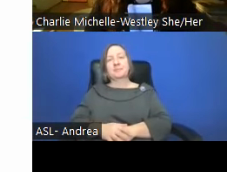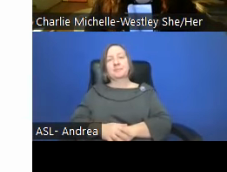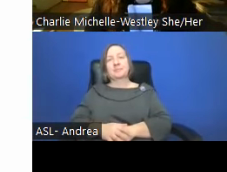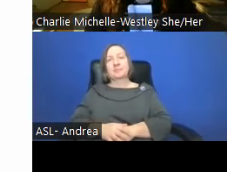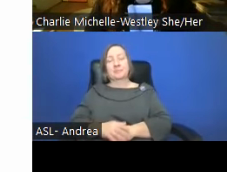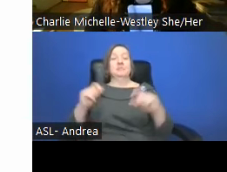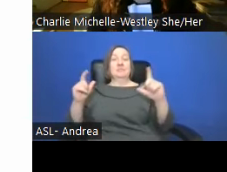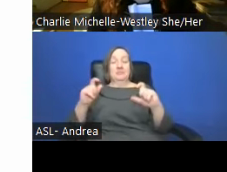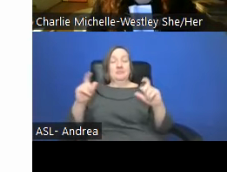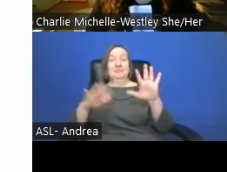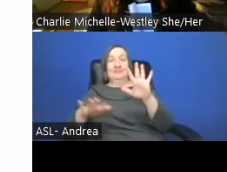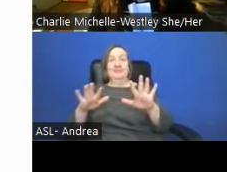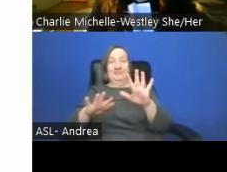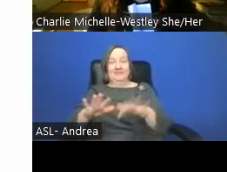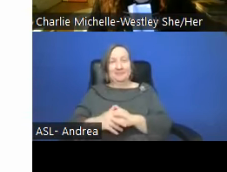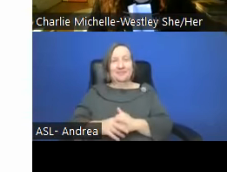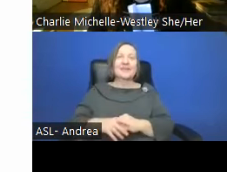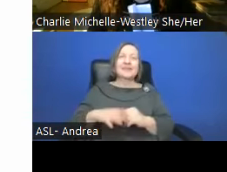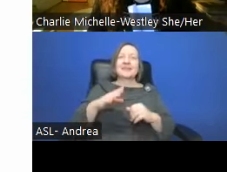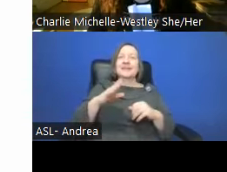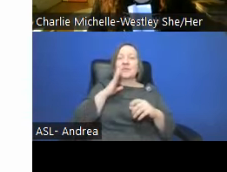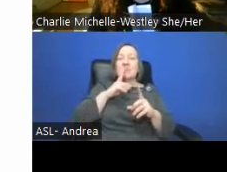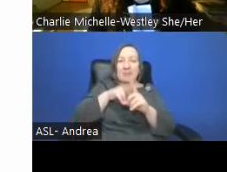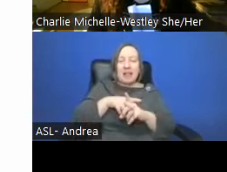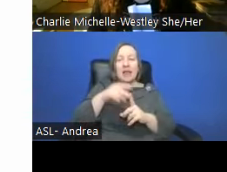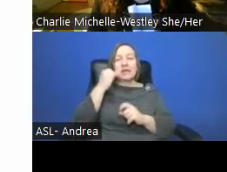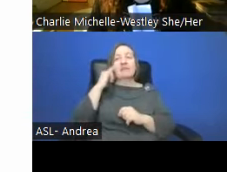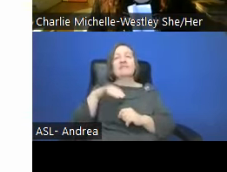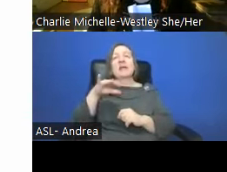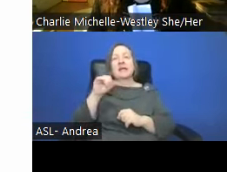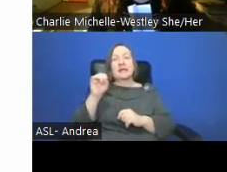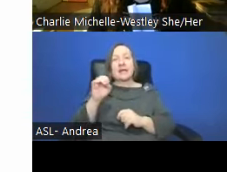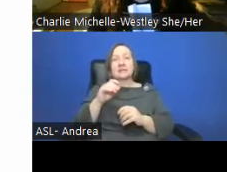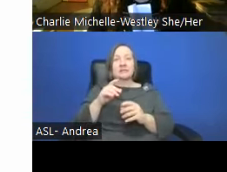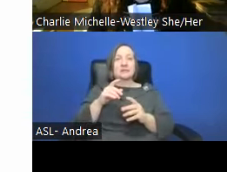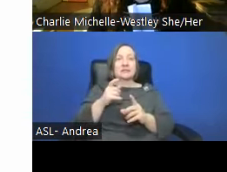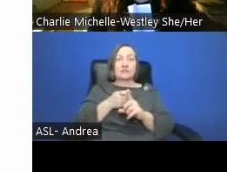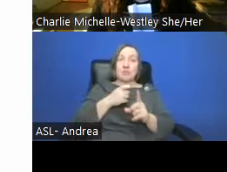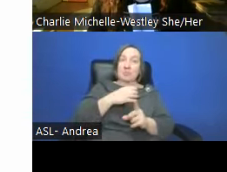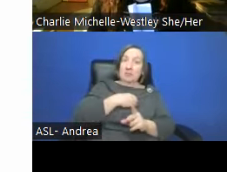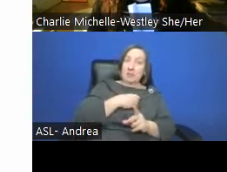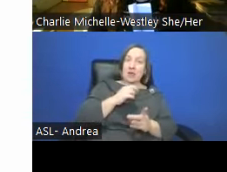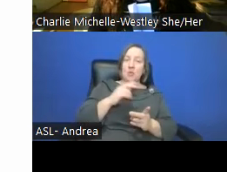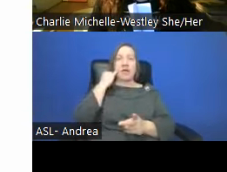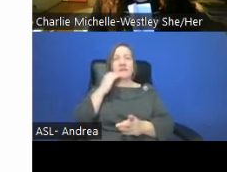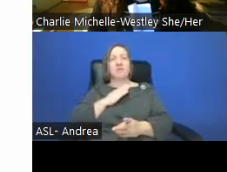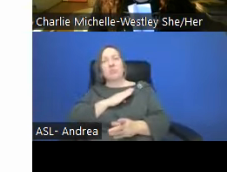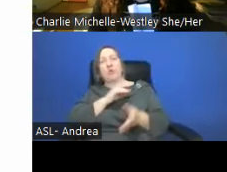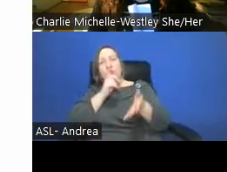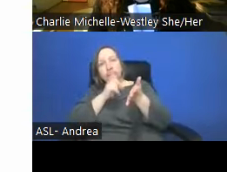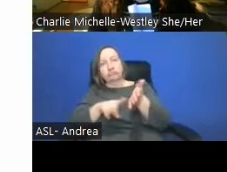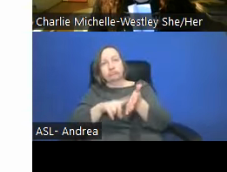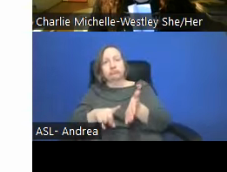You're moving the screen around. Shall be applied whether the case is generated by a complaint or if the board investigates